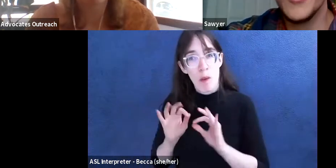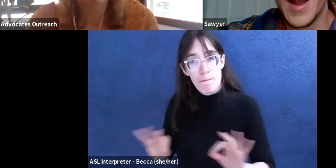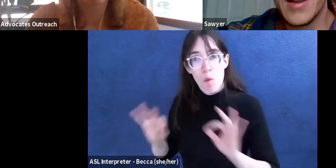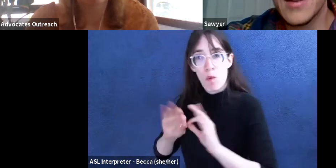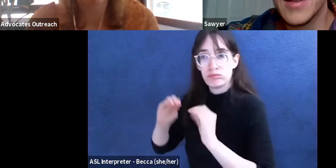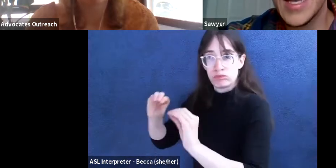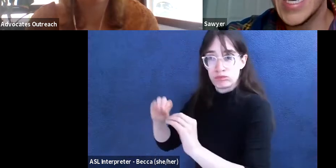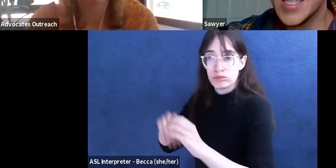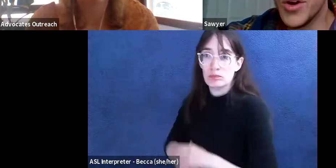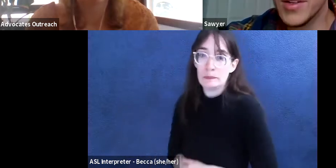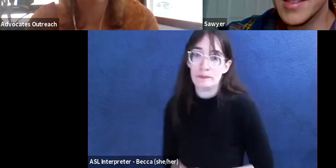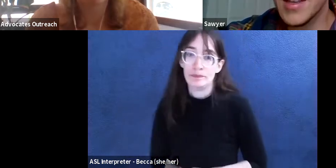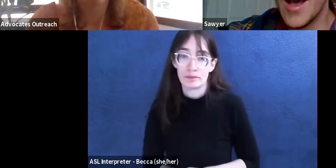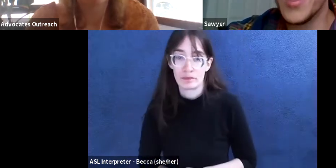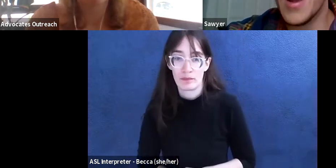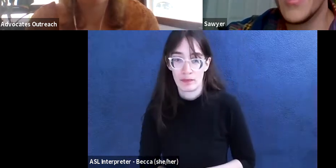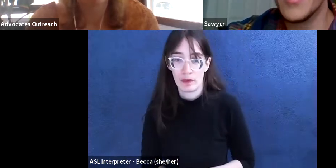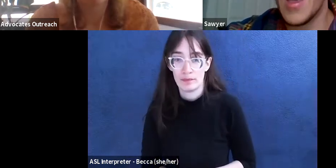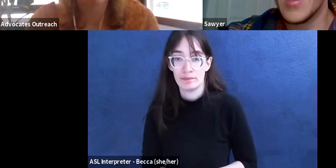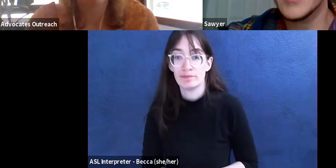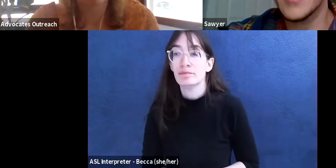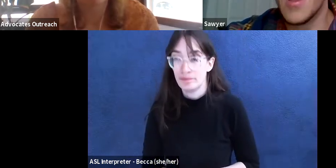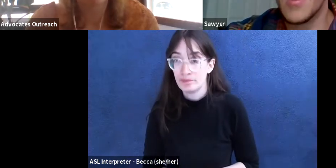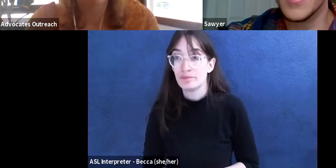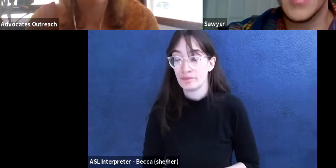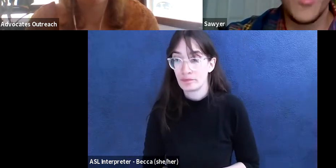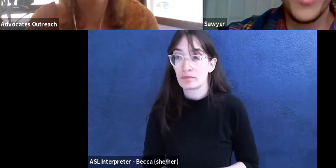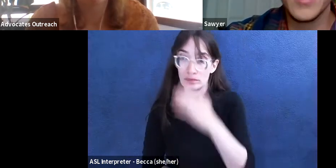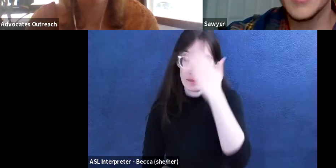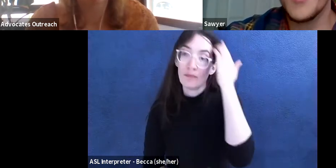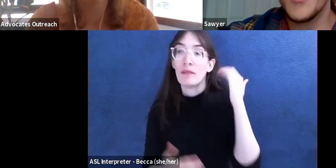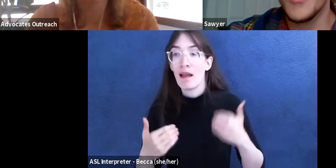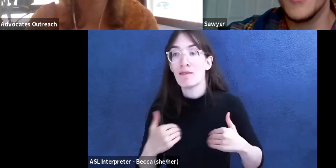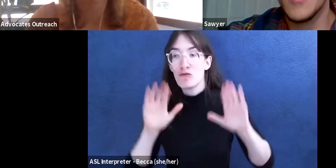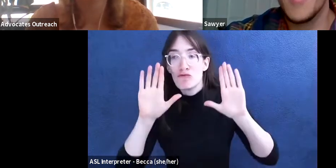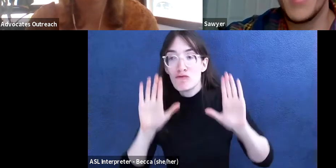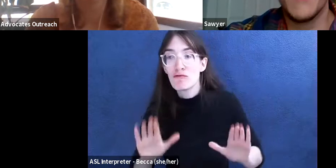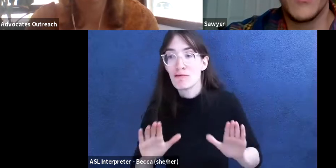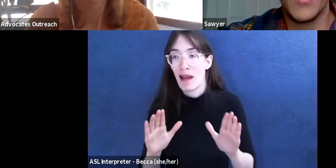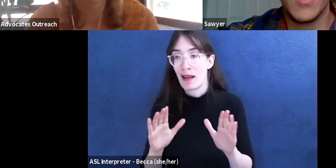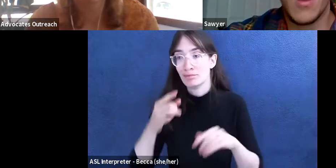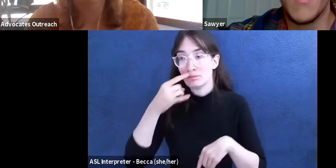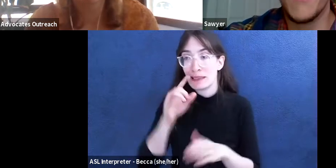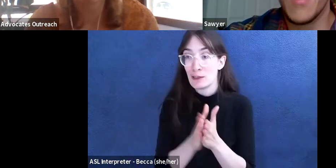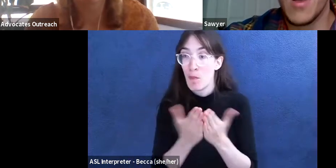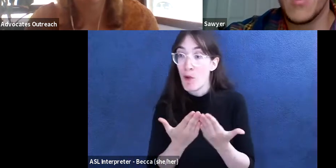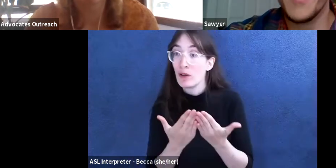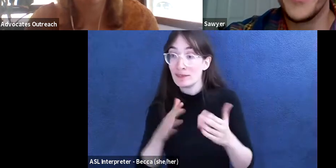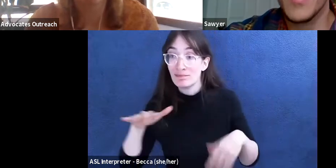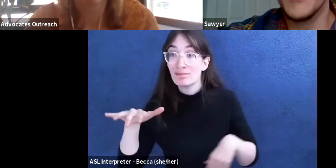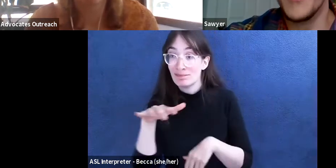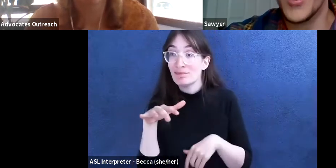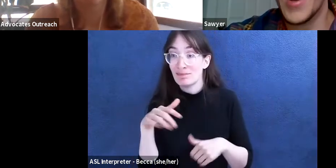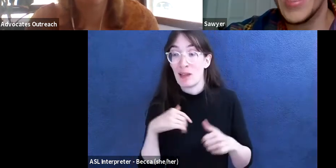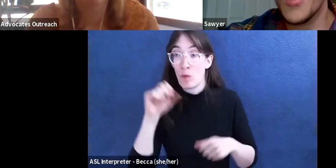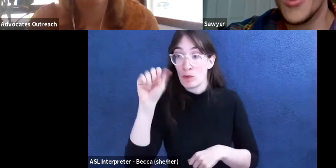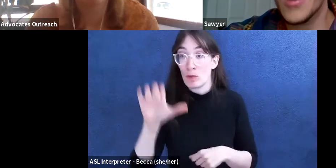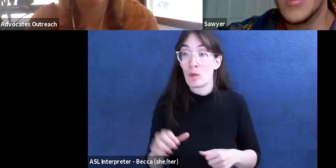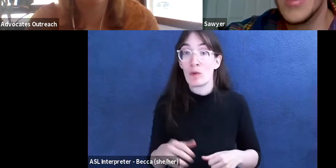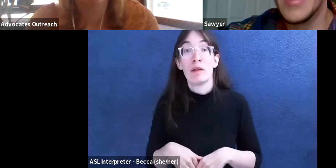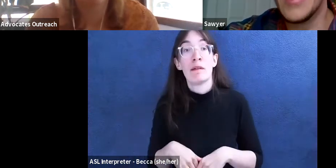was like about the cookie. And then it took a while to realize that what was actually happening is that